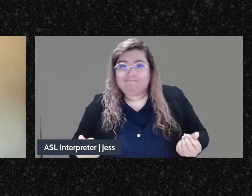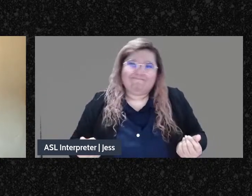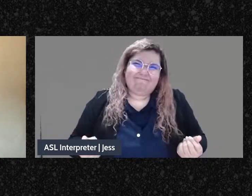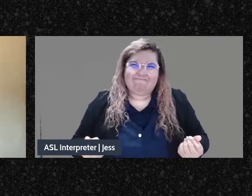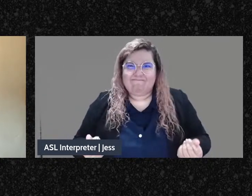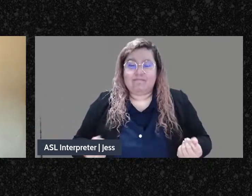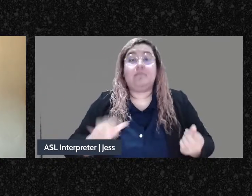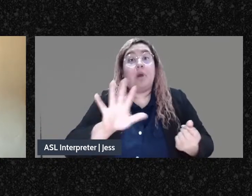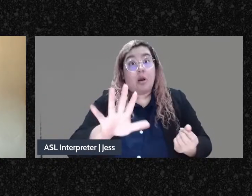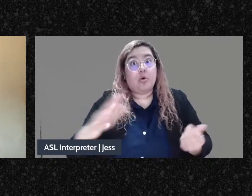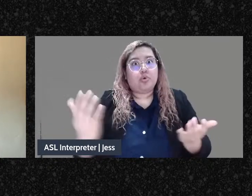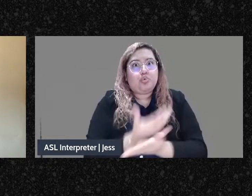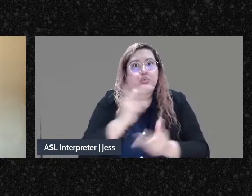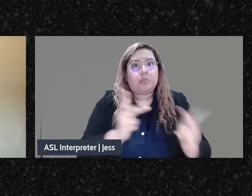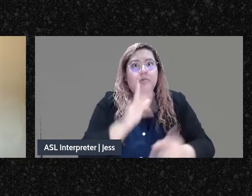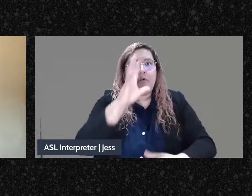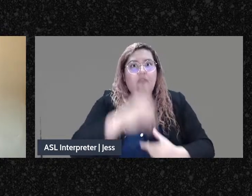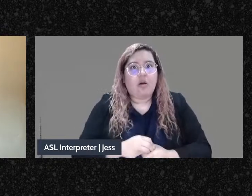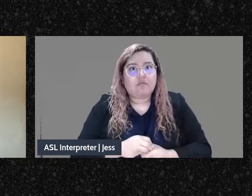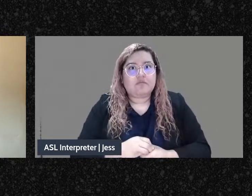dealing with before 2020.